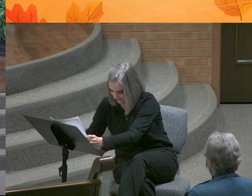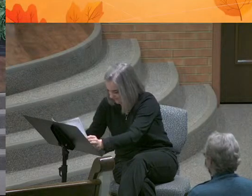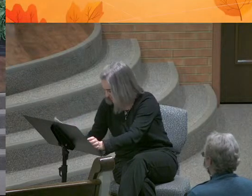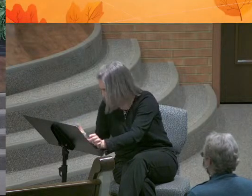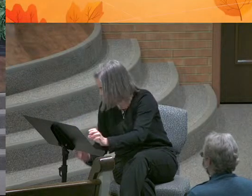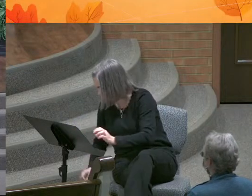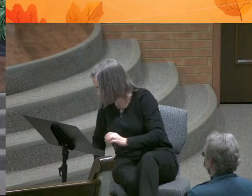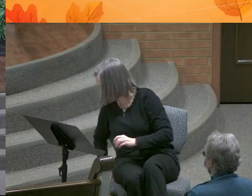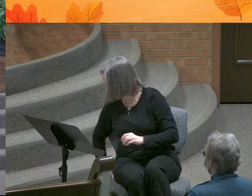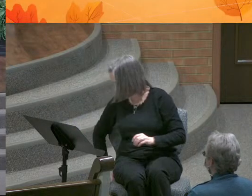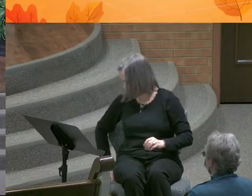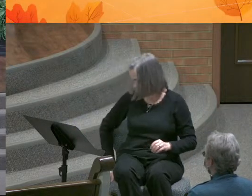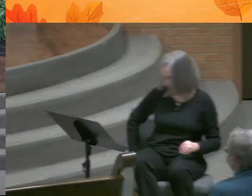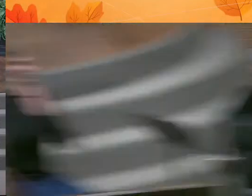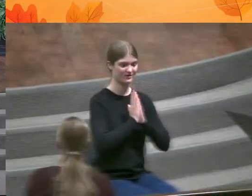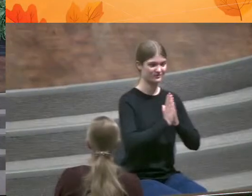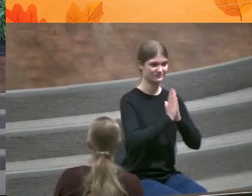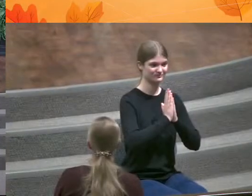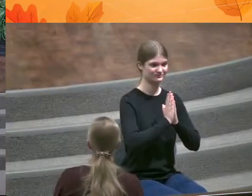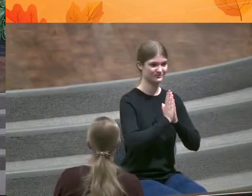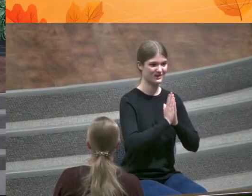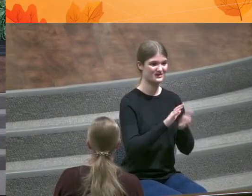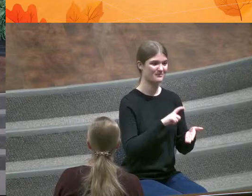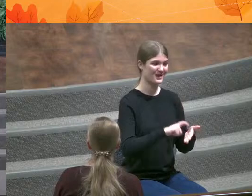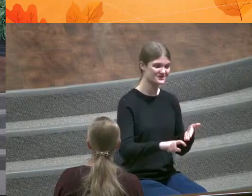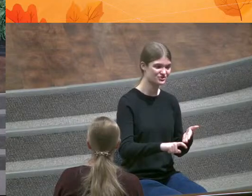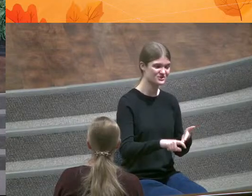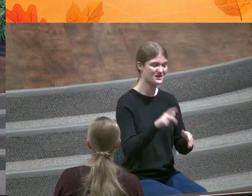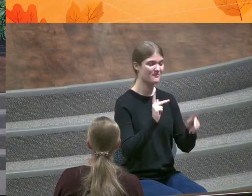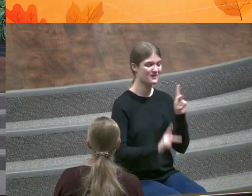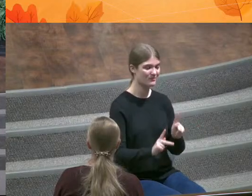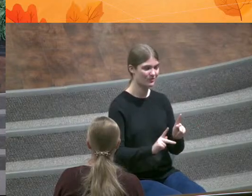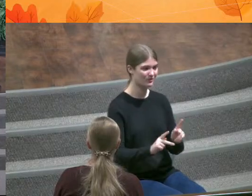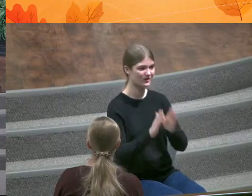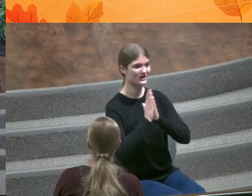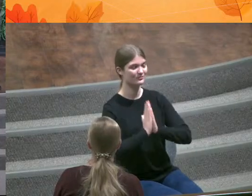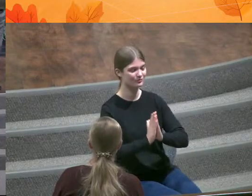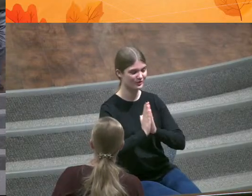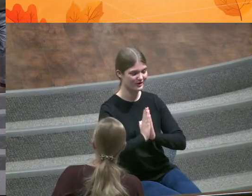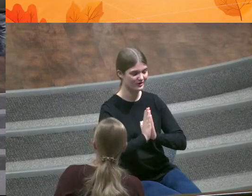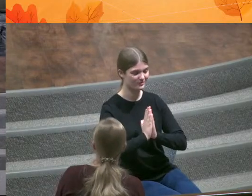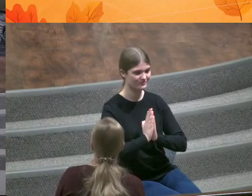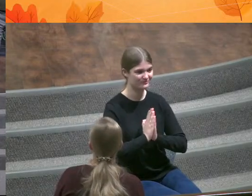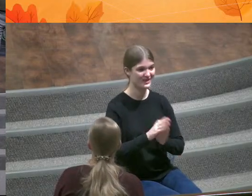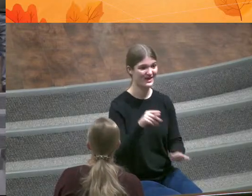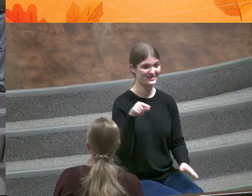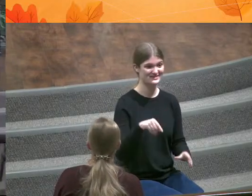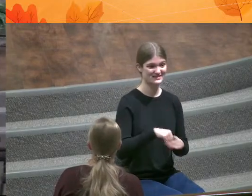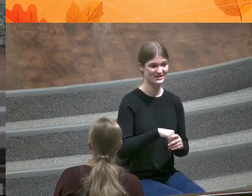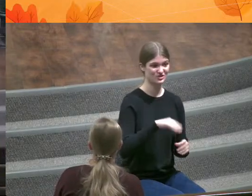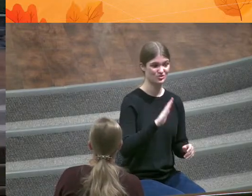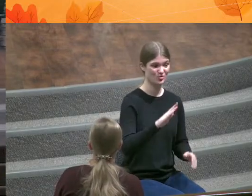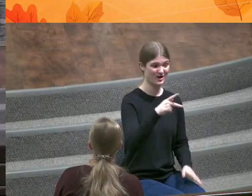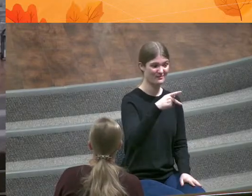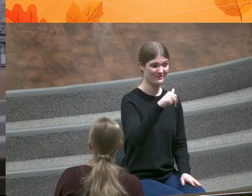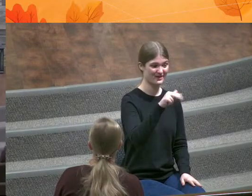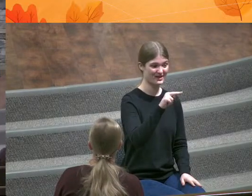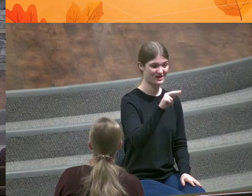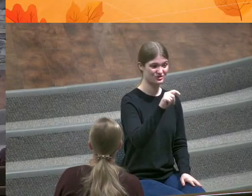The third word is prayer. Passages, people, and prayer. This is in your